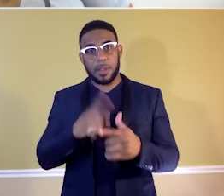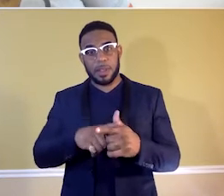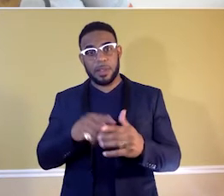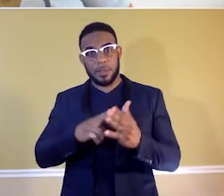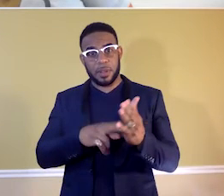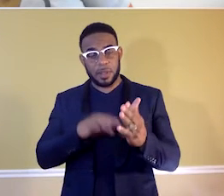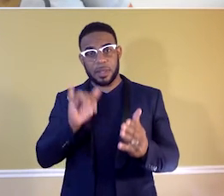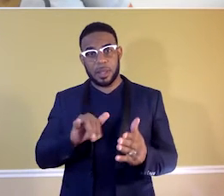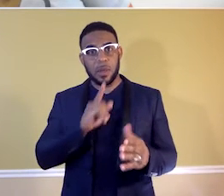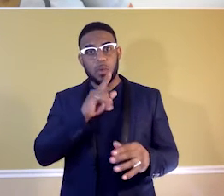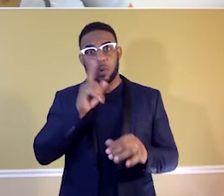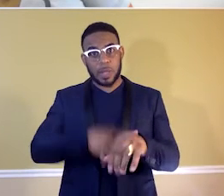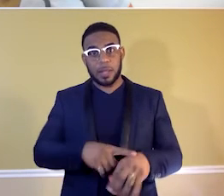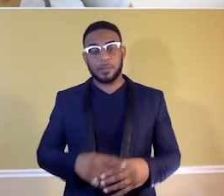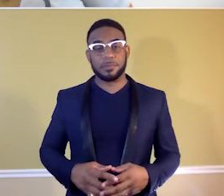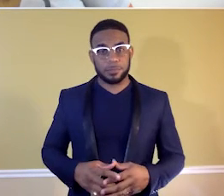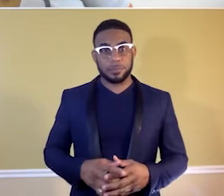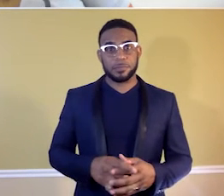that in real time.